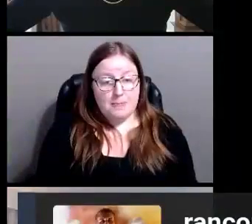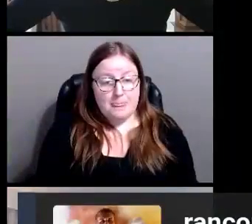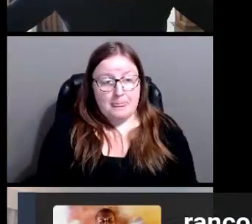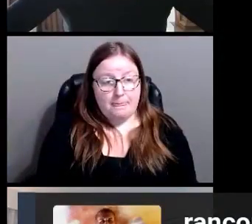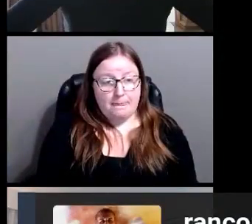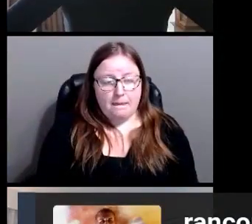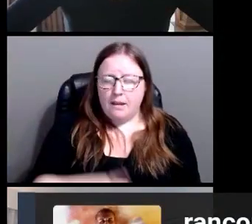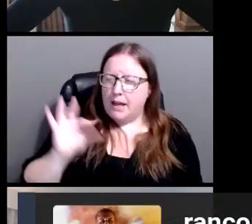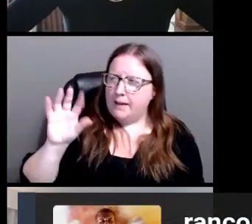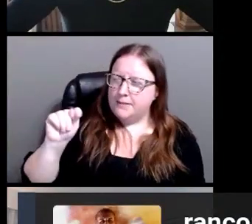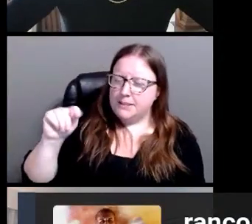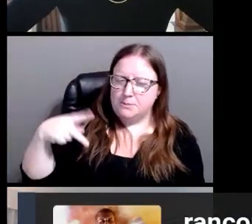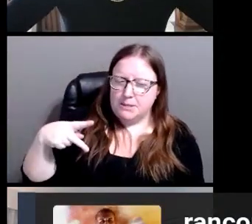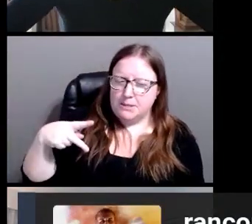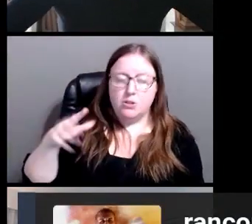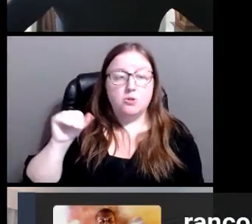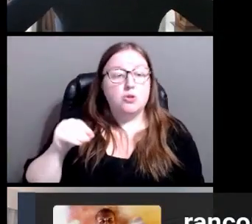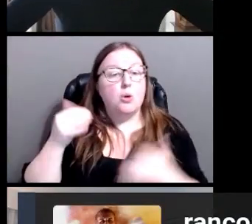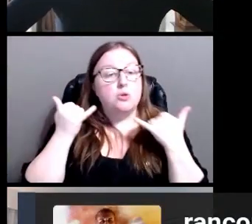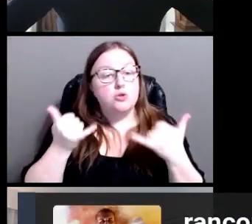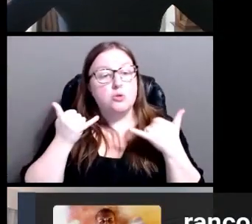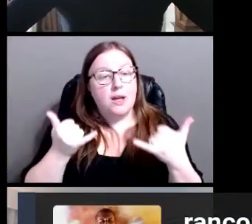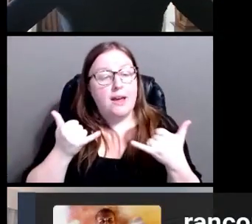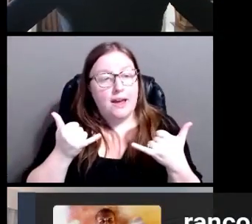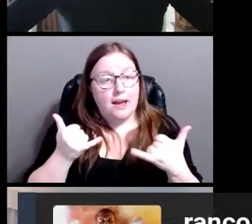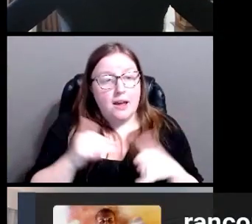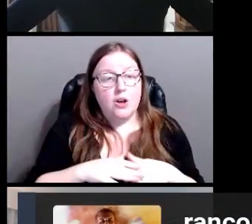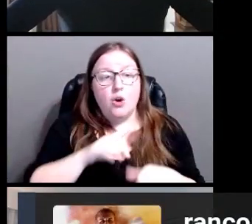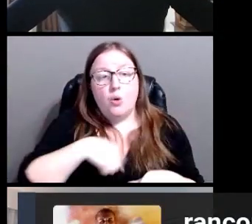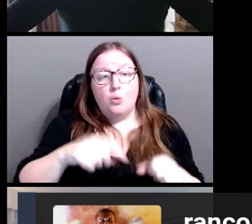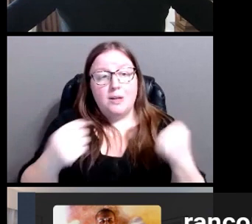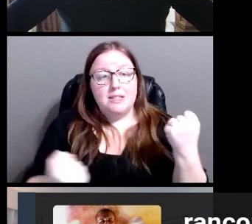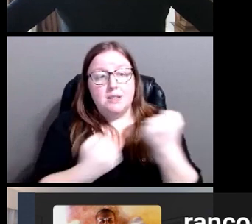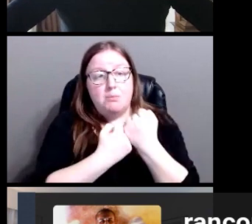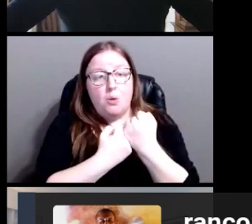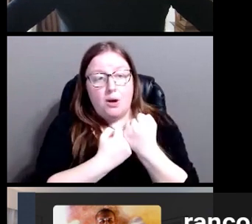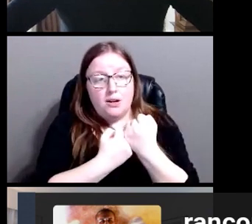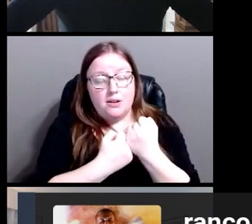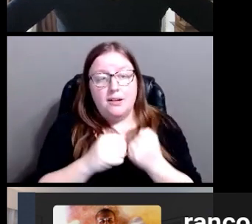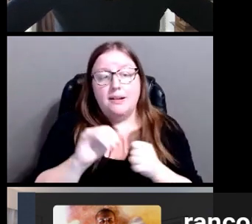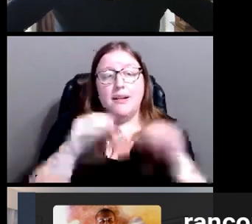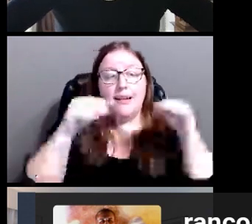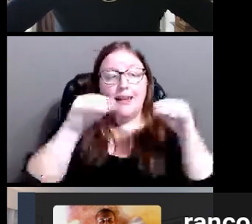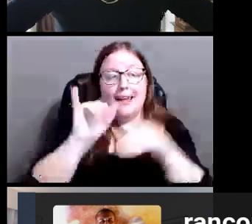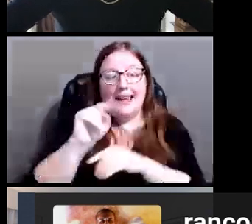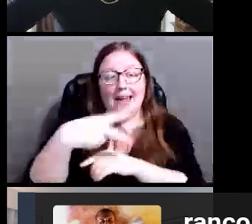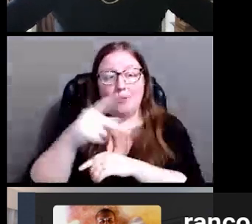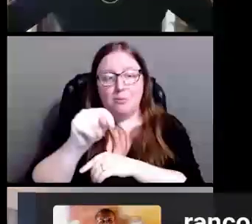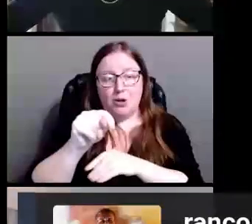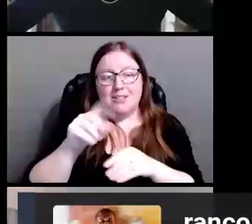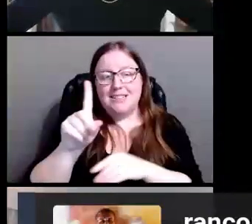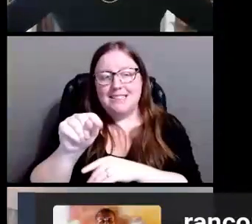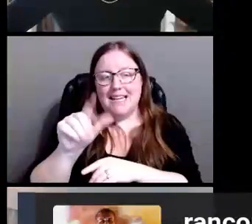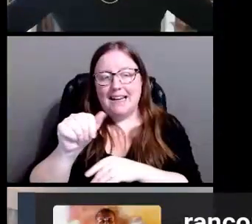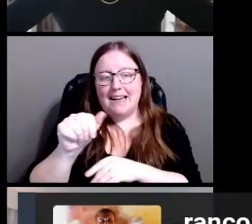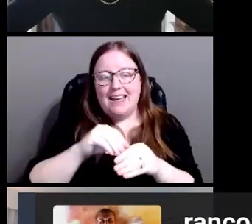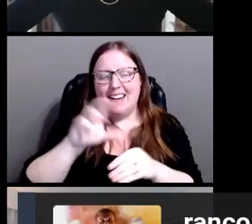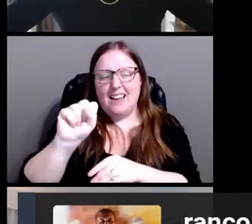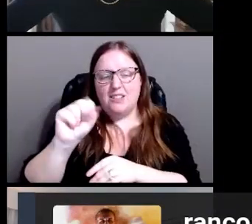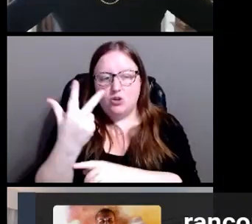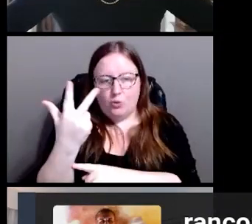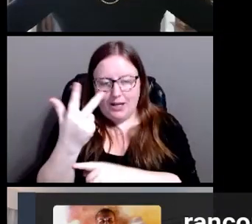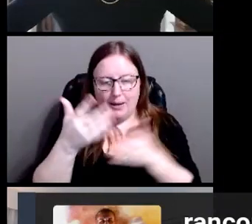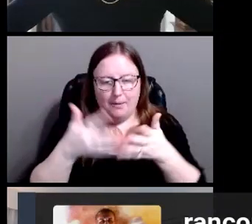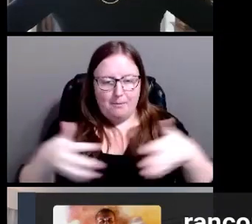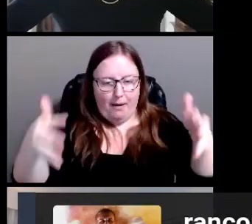FTP. So today, like we said, we support input data being in an S3 bucket. That's